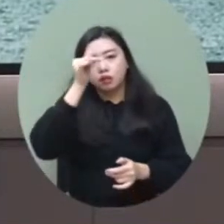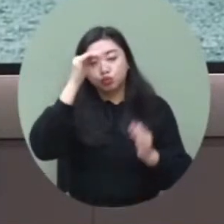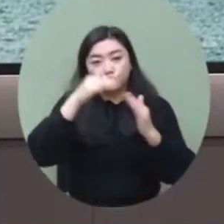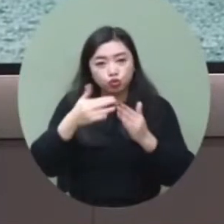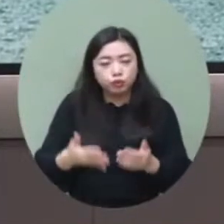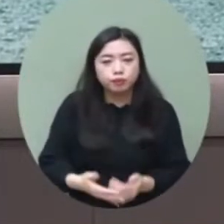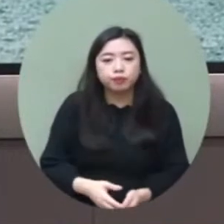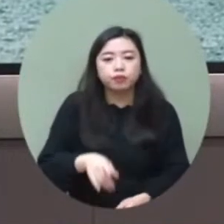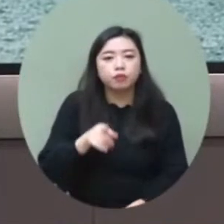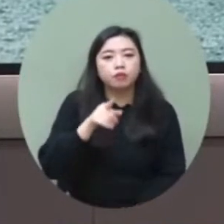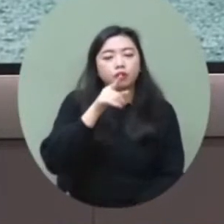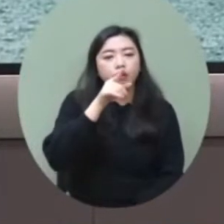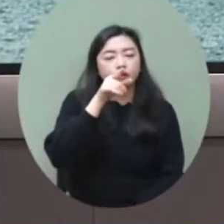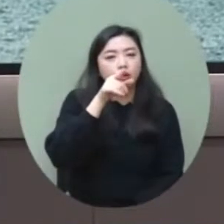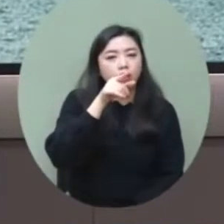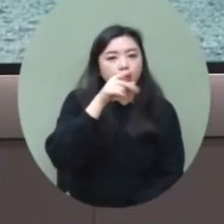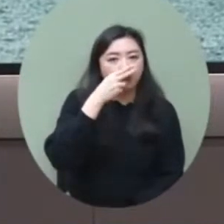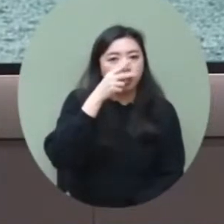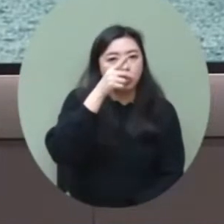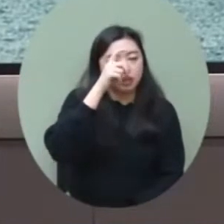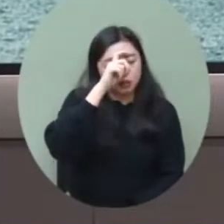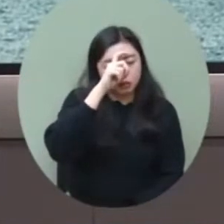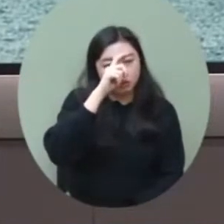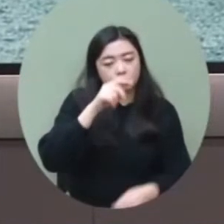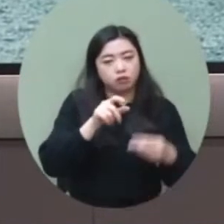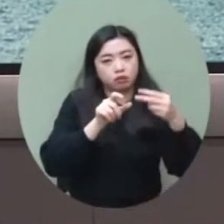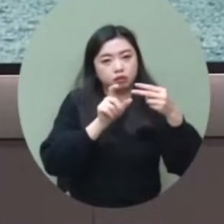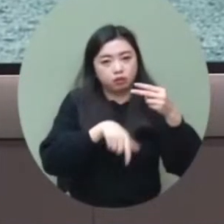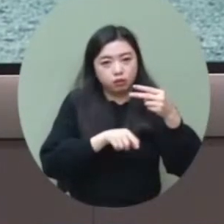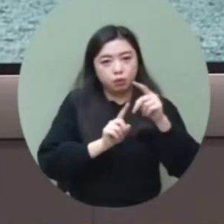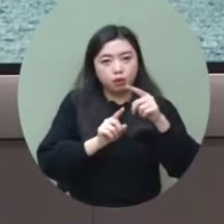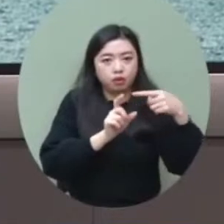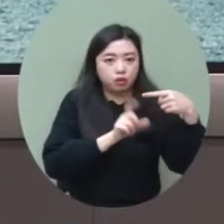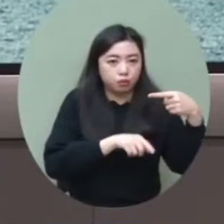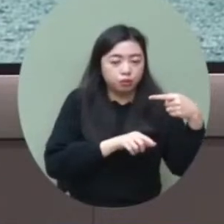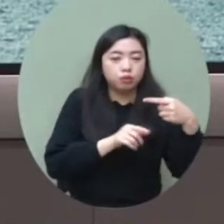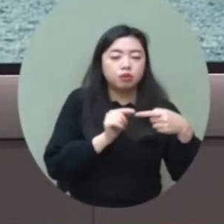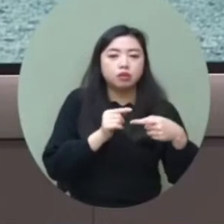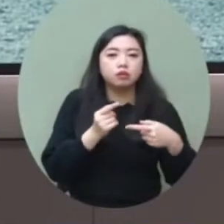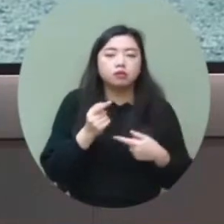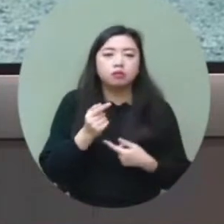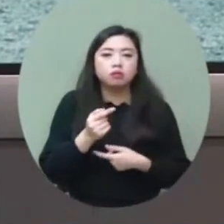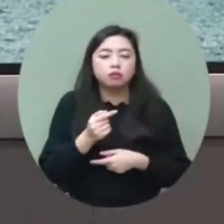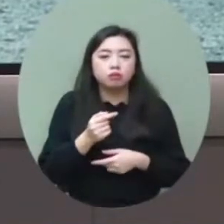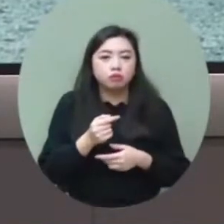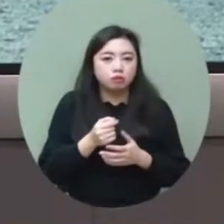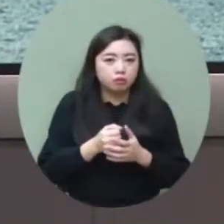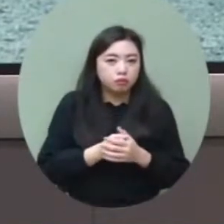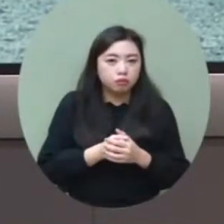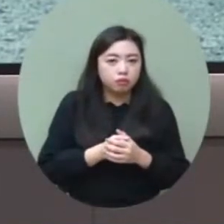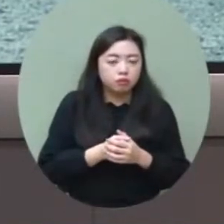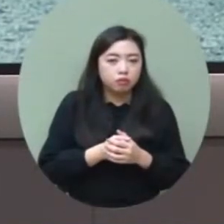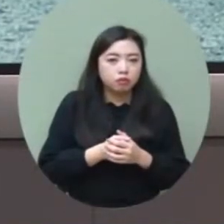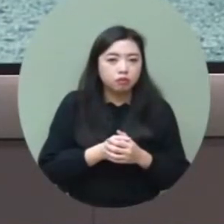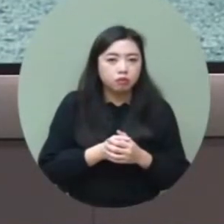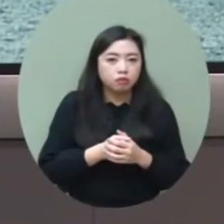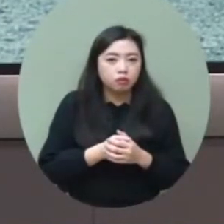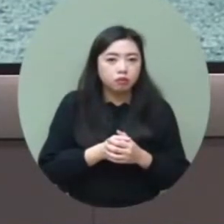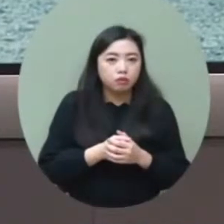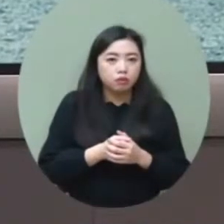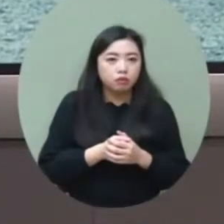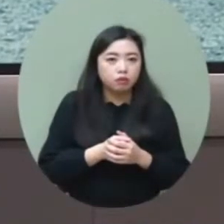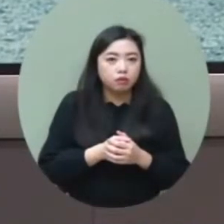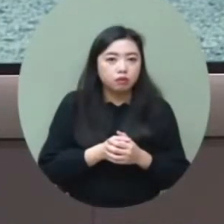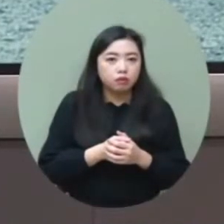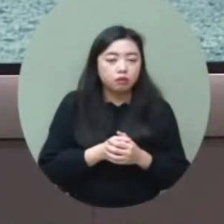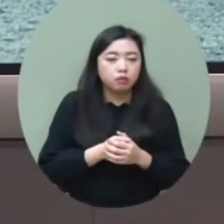or in January, we report the number of confirmed cases last night, and then